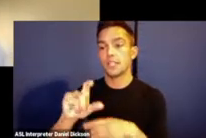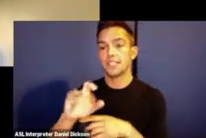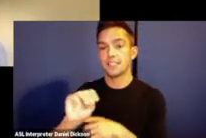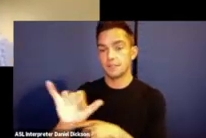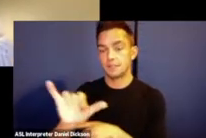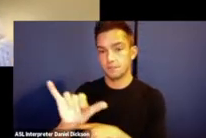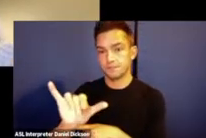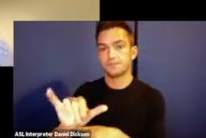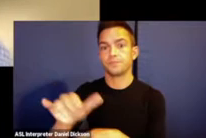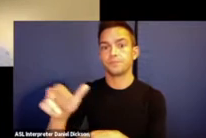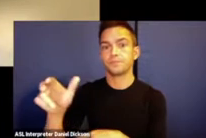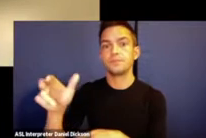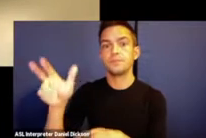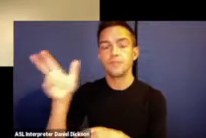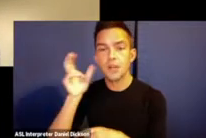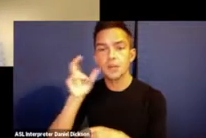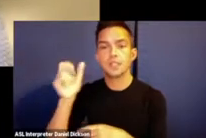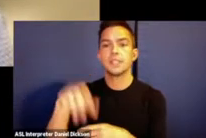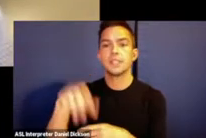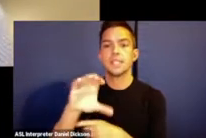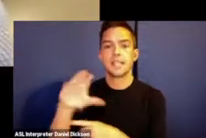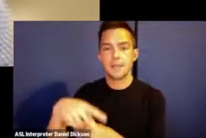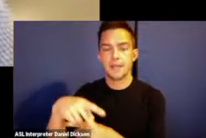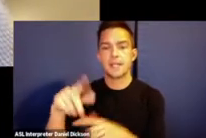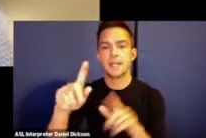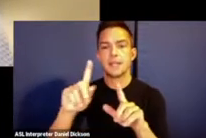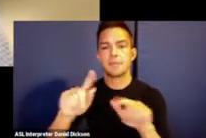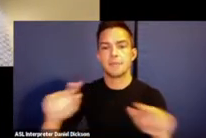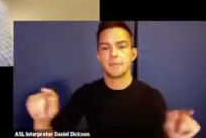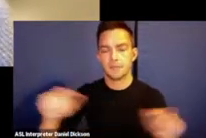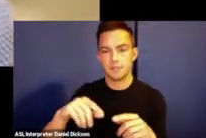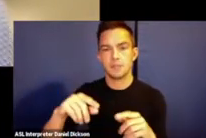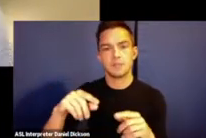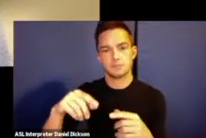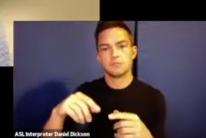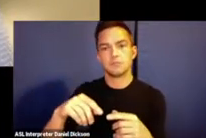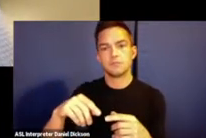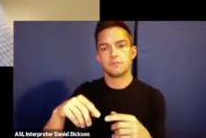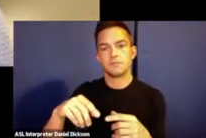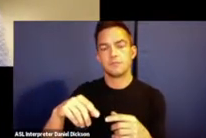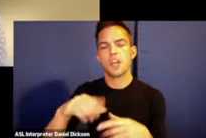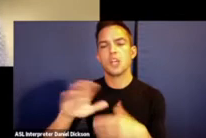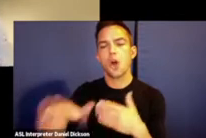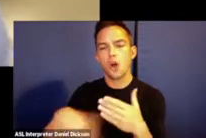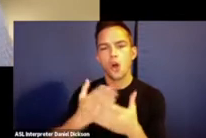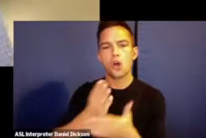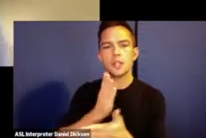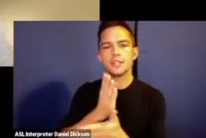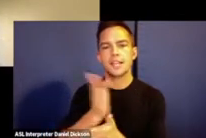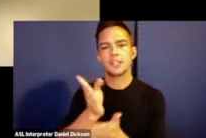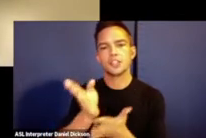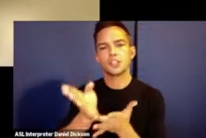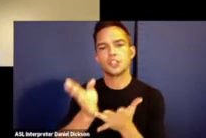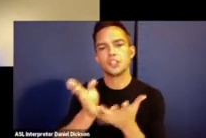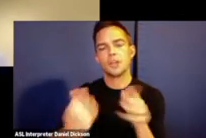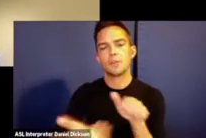hearing and cerebral palsy, really takes an all of sector approach. It cross-cuts from health